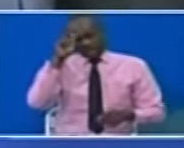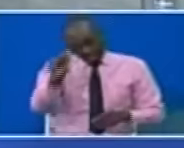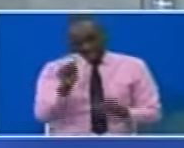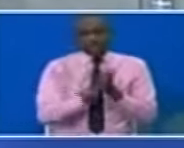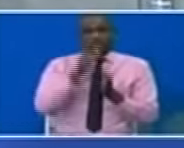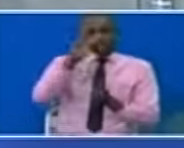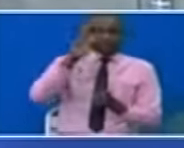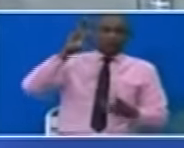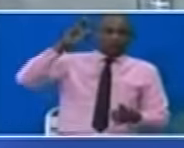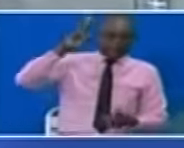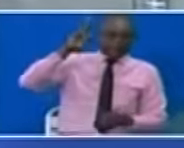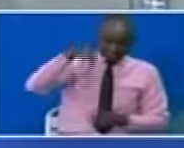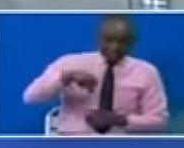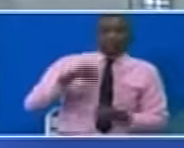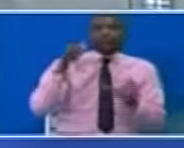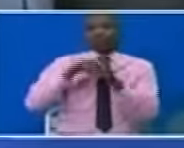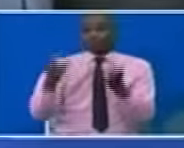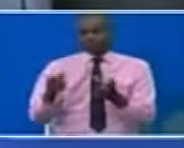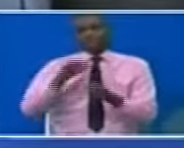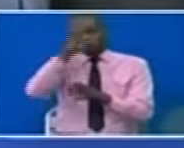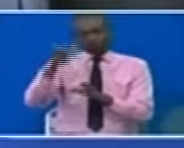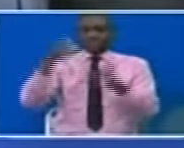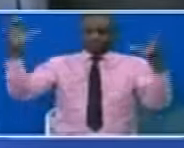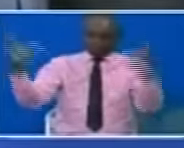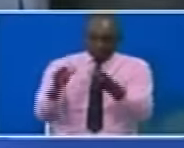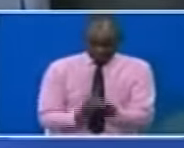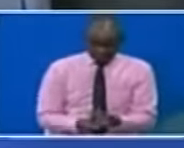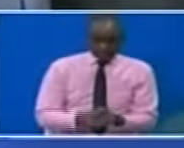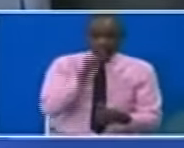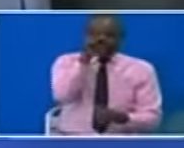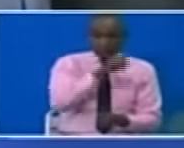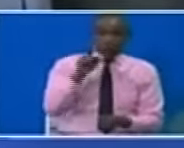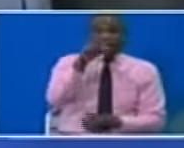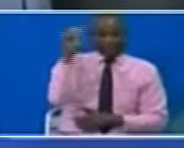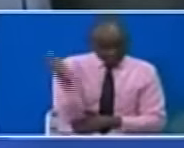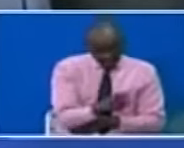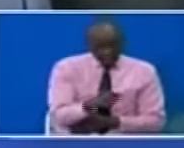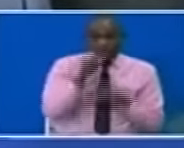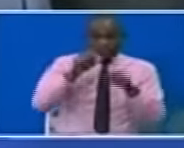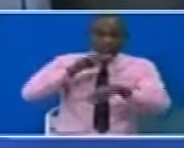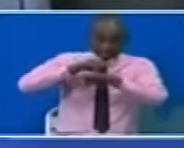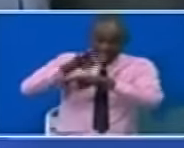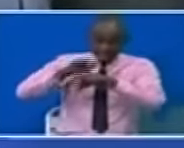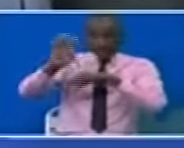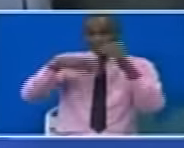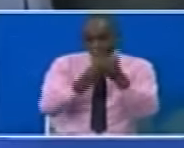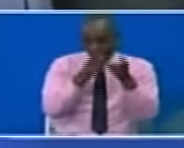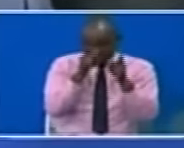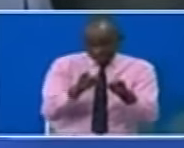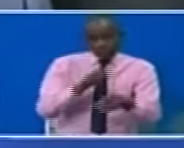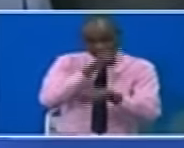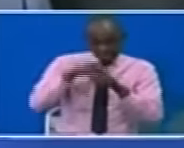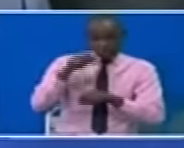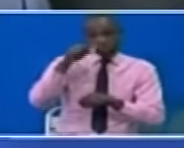URP, among others, in forming Jubilee Party. Therefore, within a month, we will be sending this proposal to the